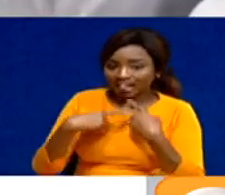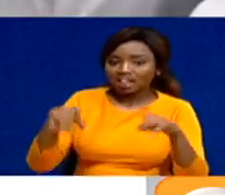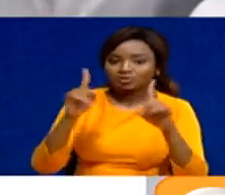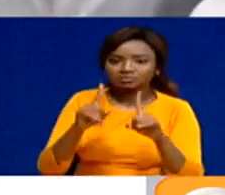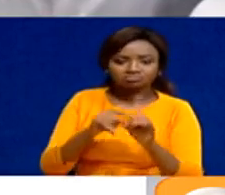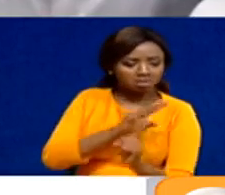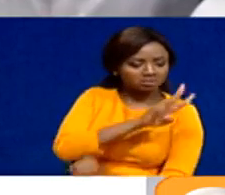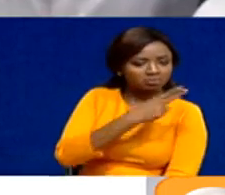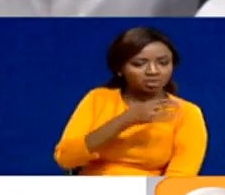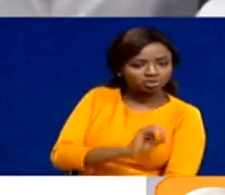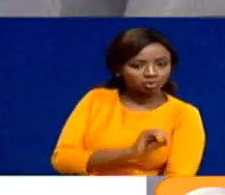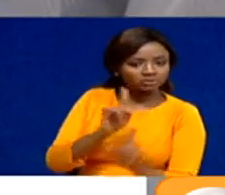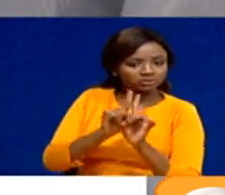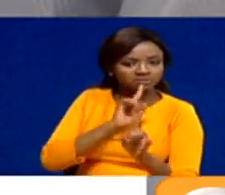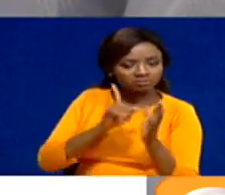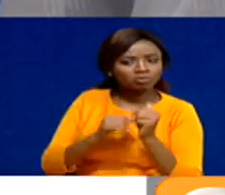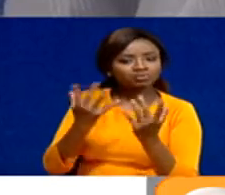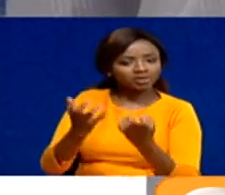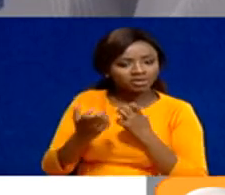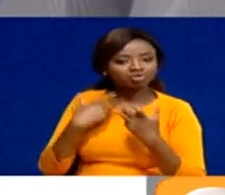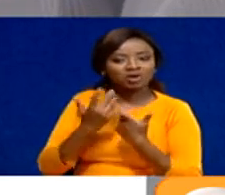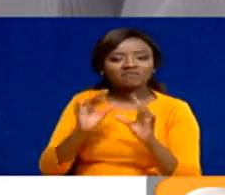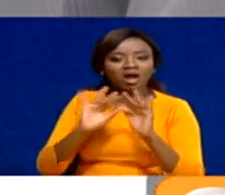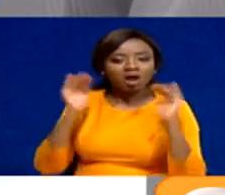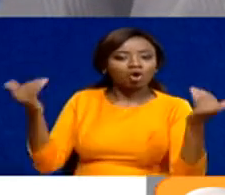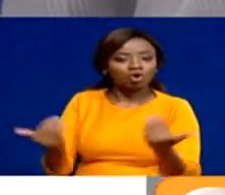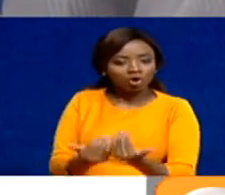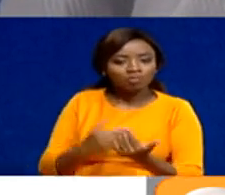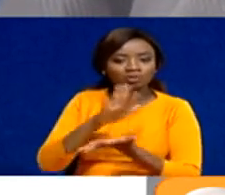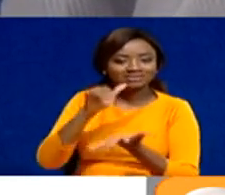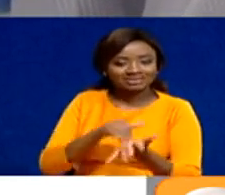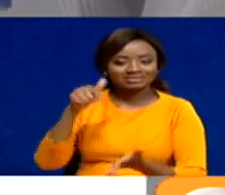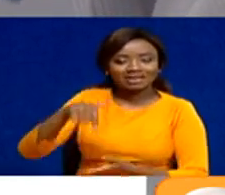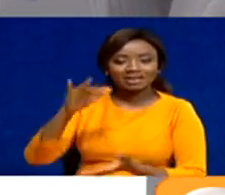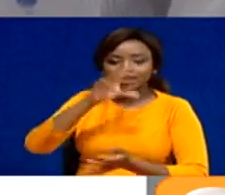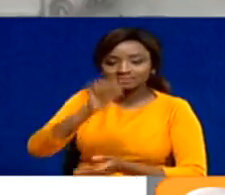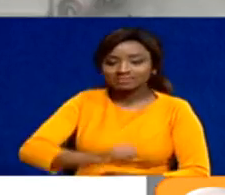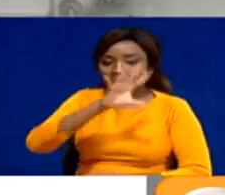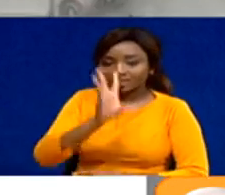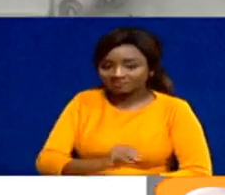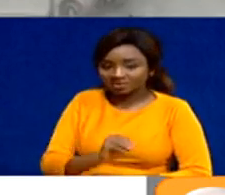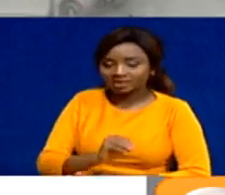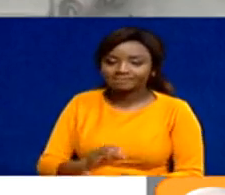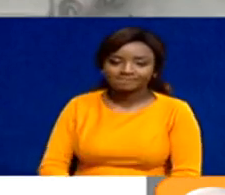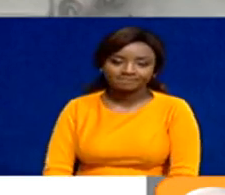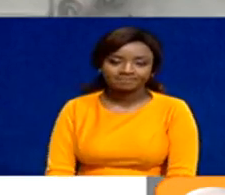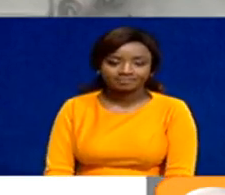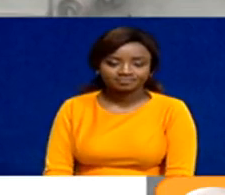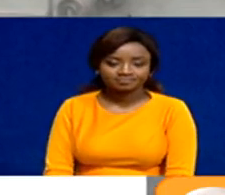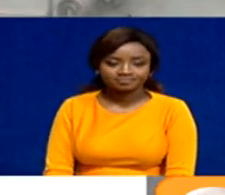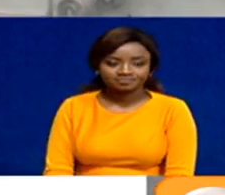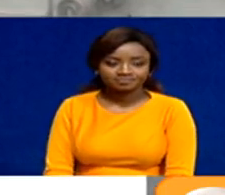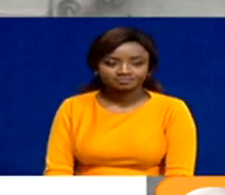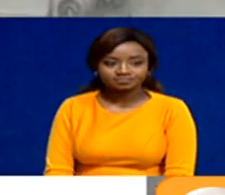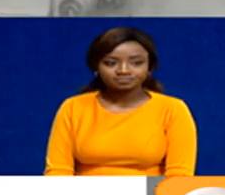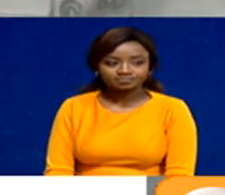the World Health Organization to create a global hub in South Africa for the vaccines that use a new method known as